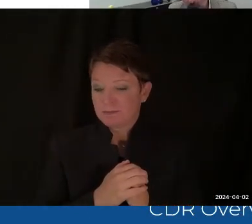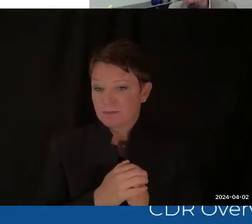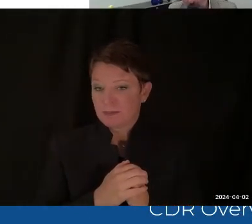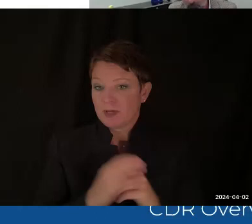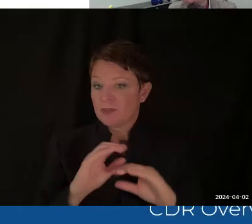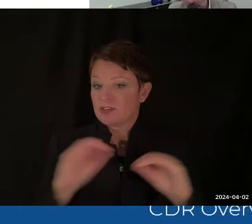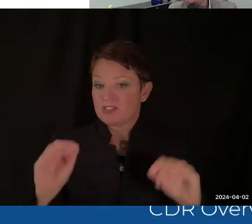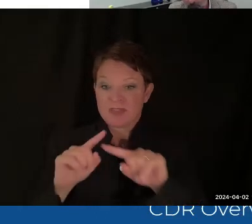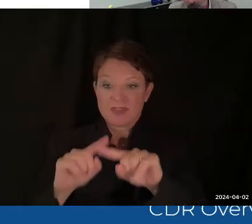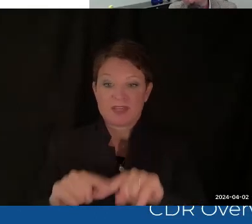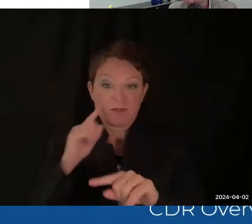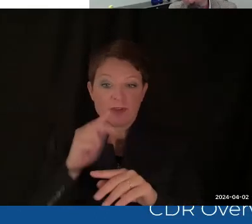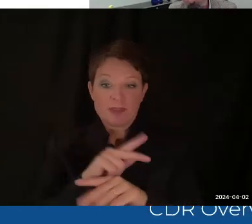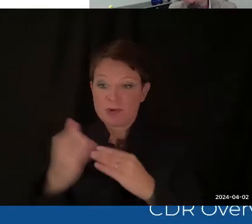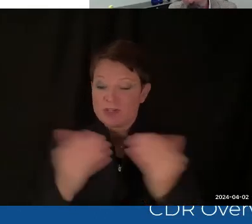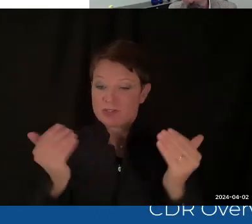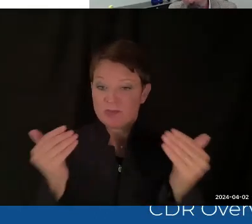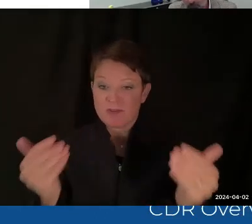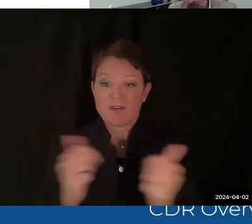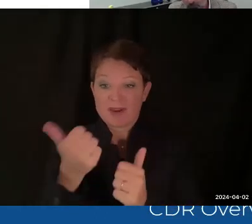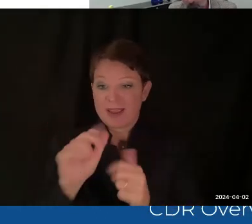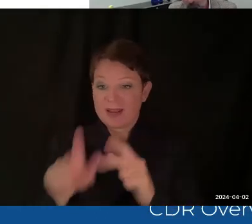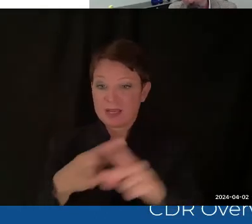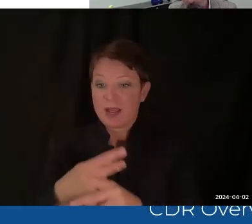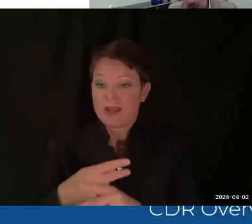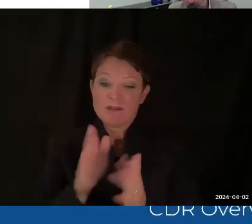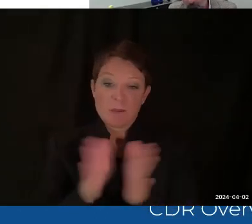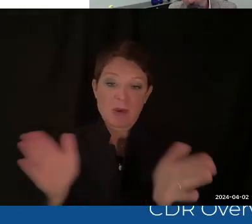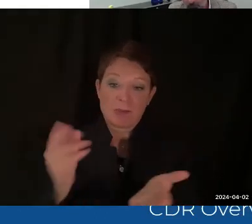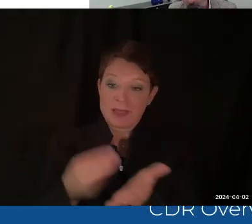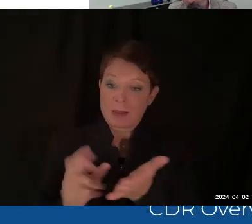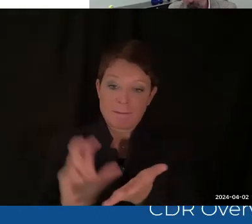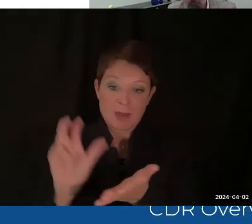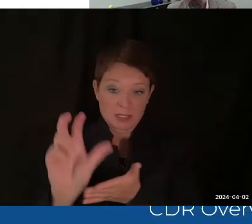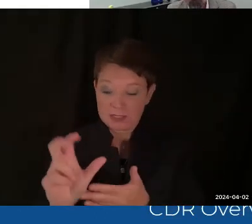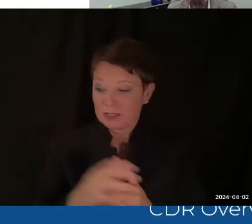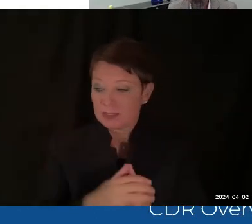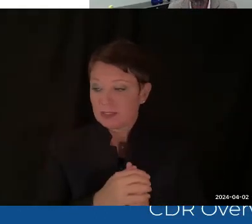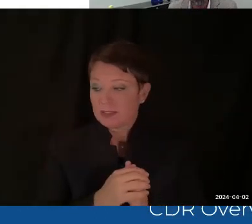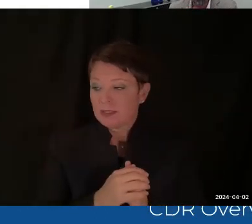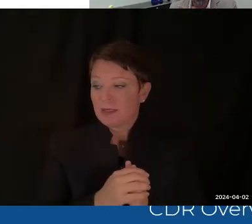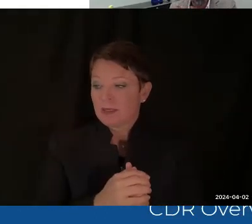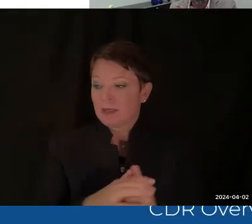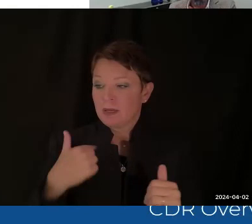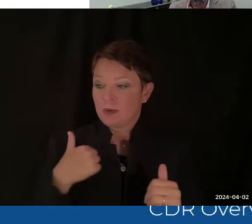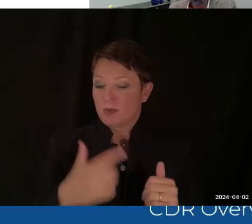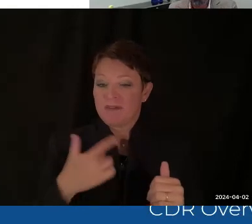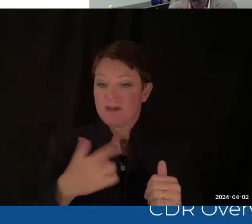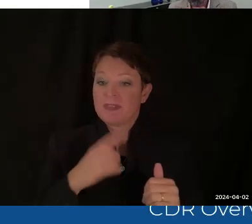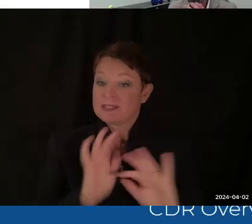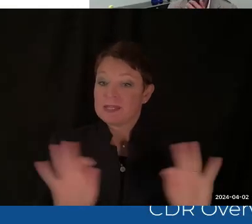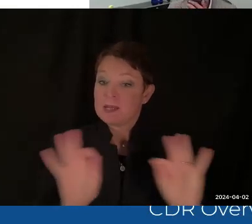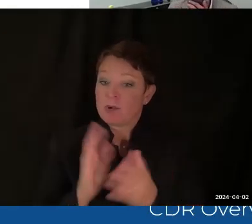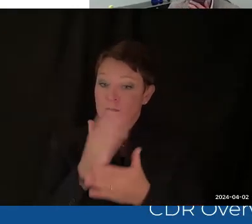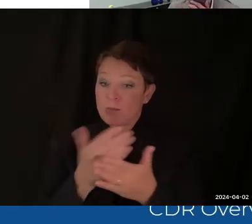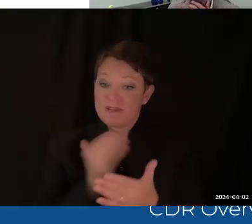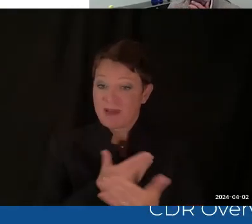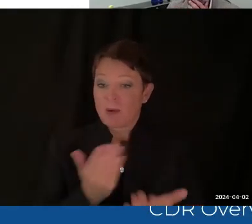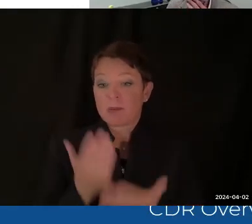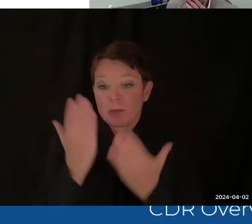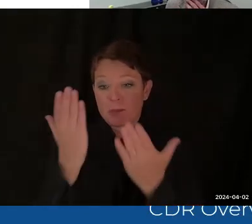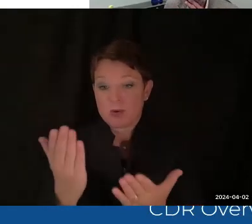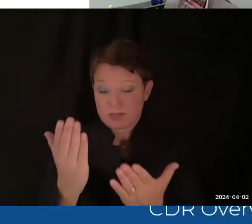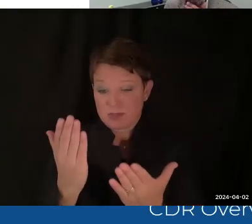that's contingent for the project to move forward for any sort of public subsidies. And so that we feel that's a really important part of our proposal and